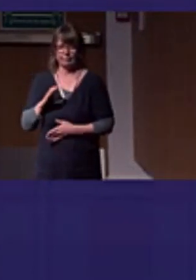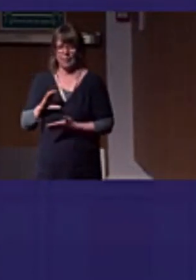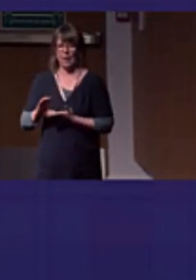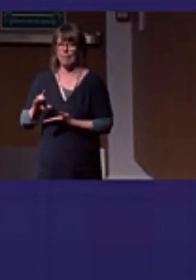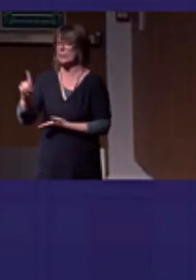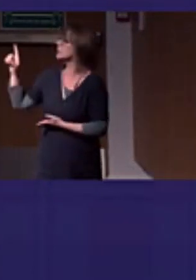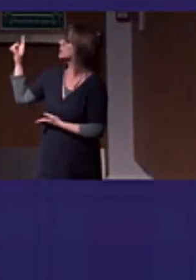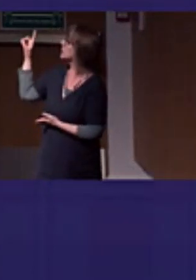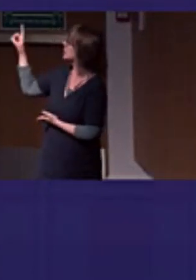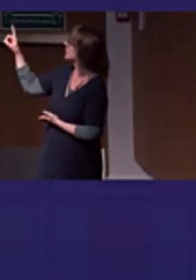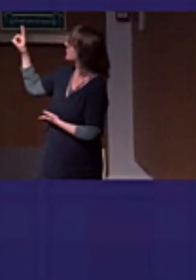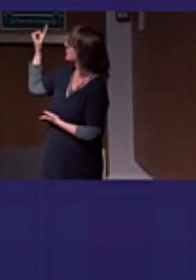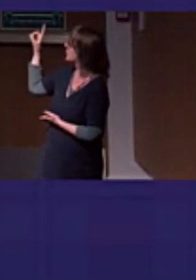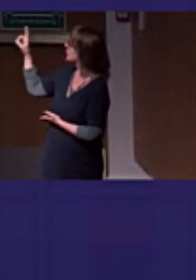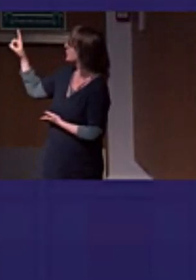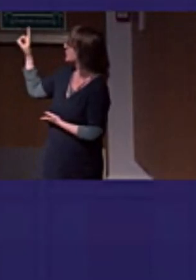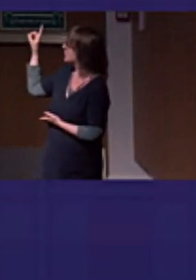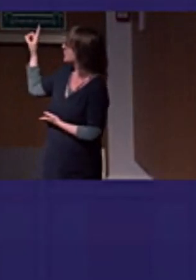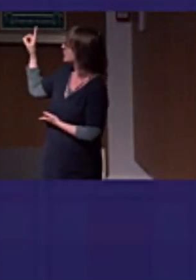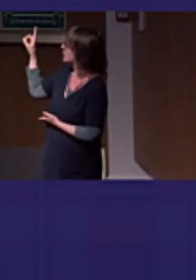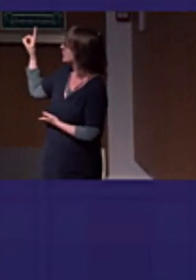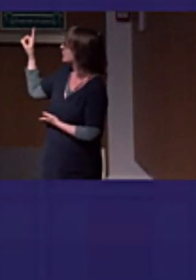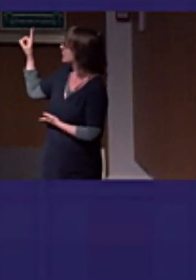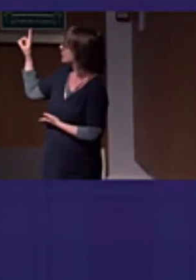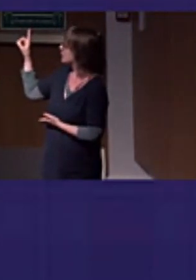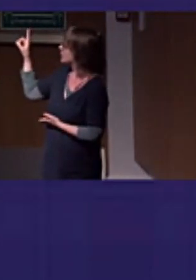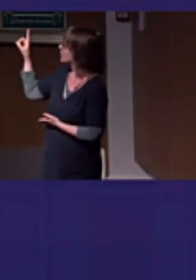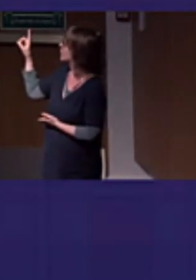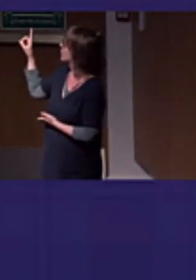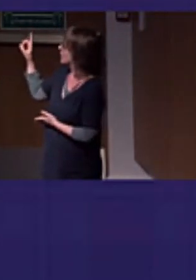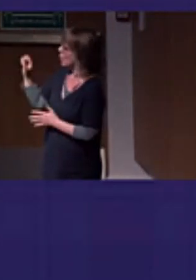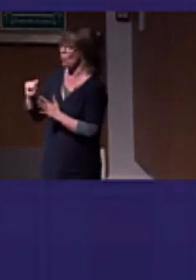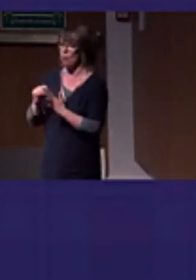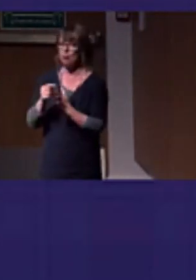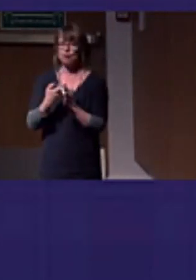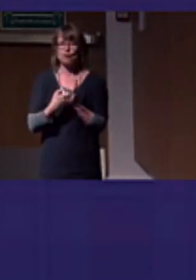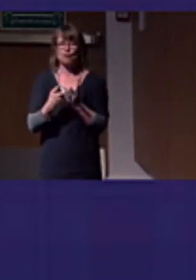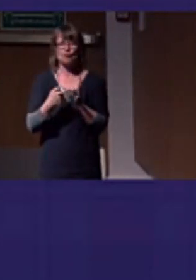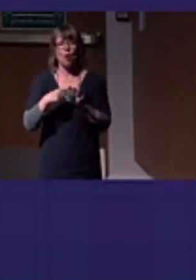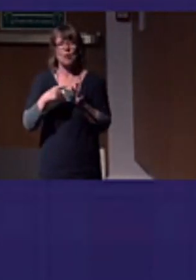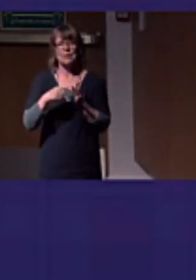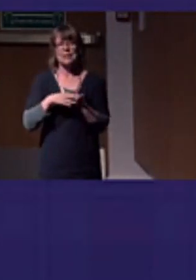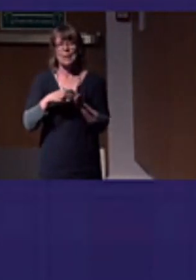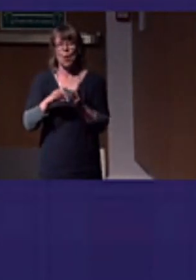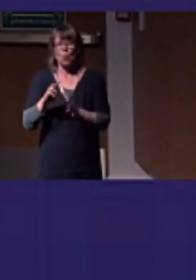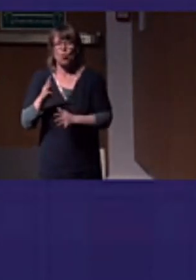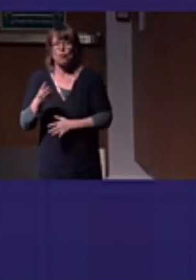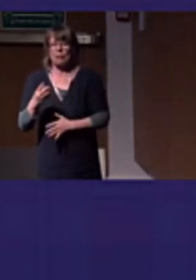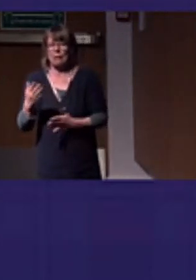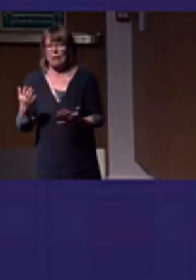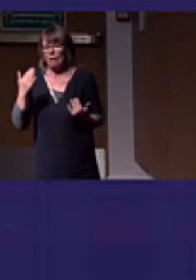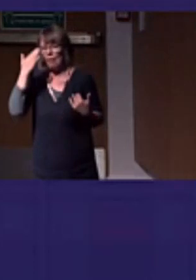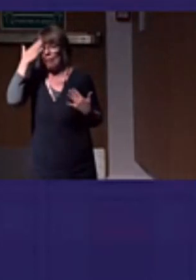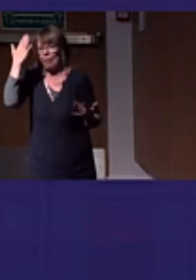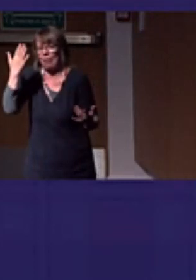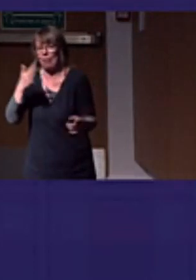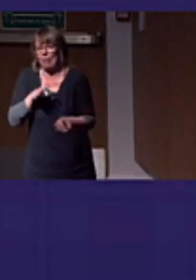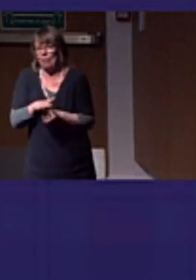AIS, and that little, what was the other one, Ian? Oh, Proximal 3. Yeah, no idea what or who those guys are.